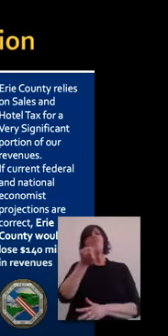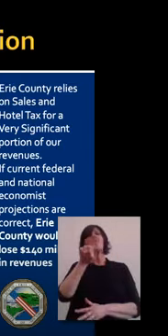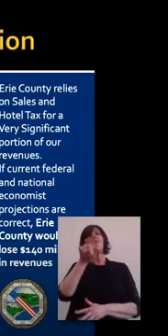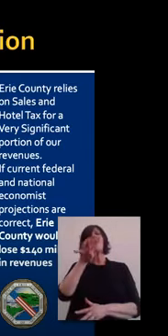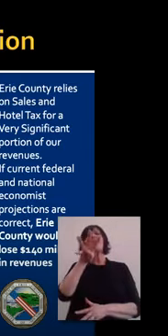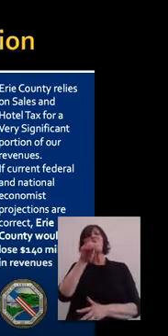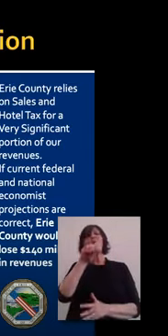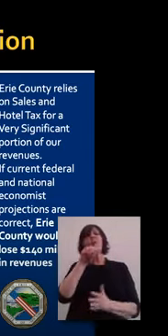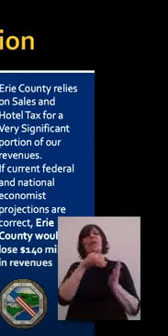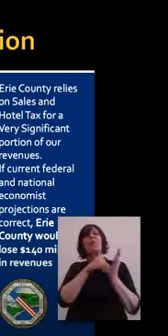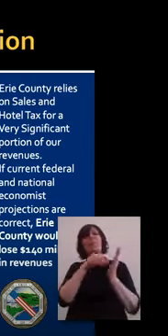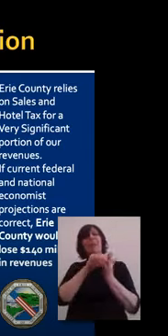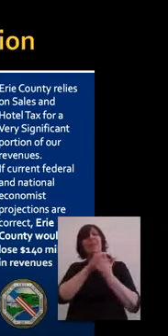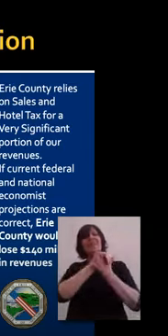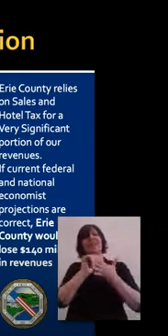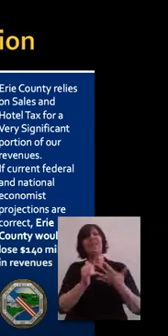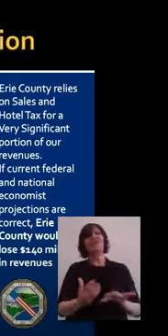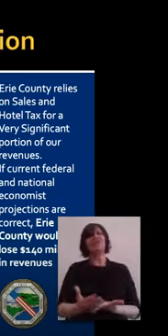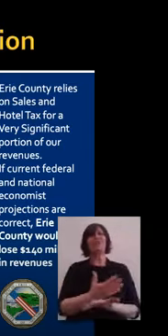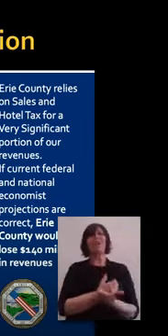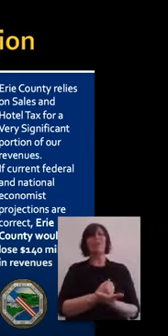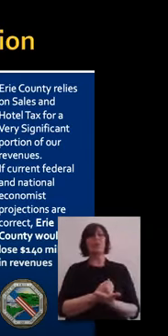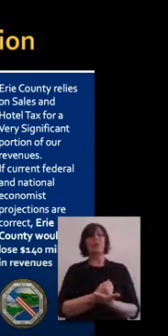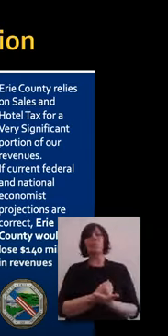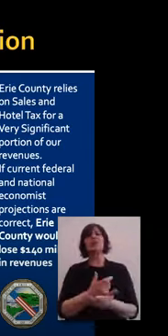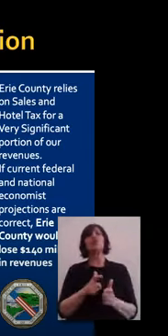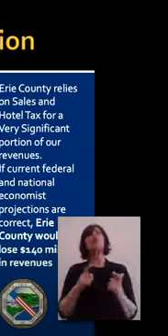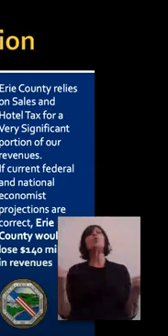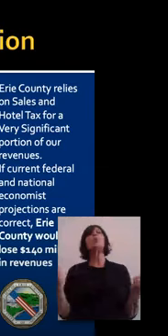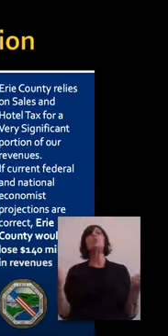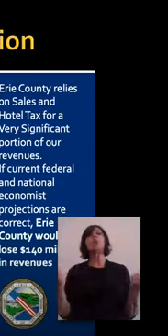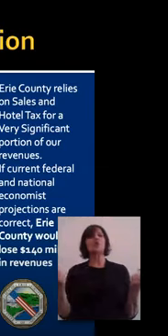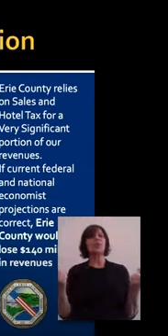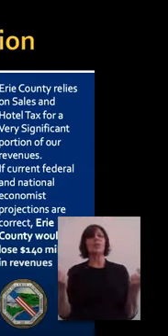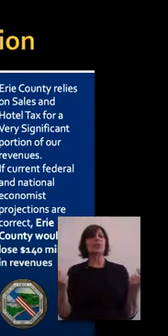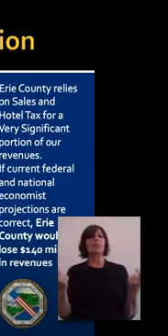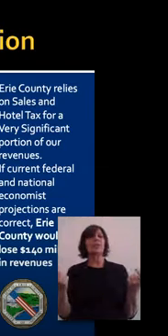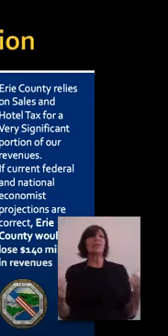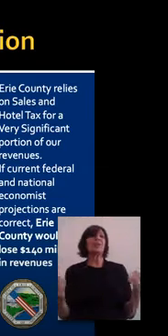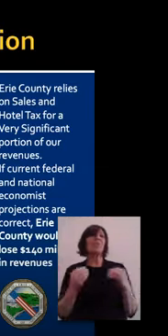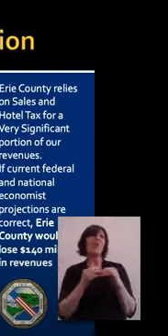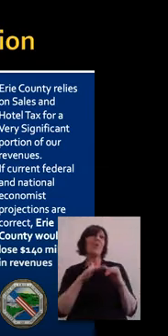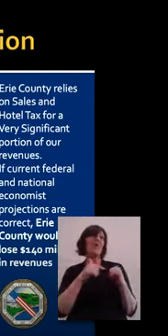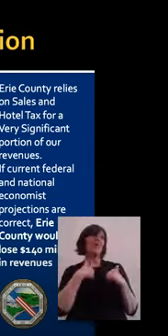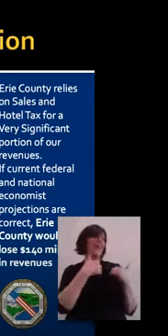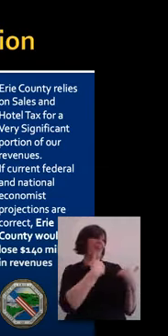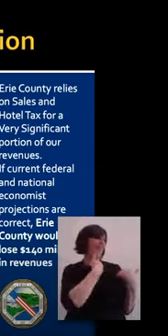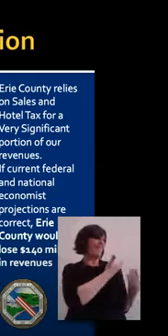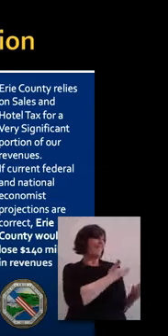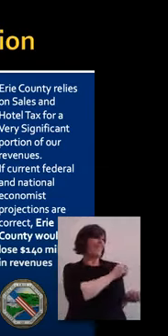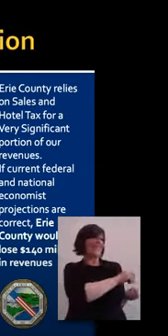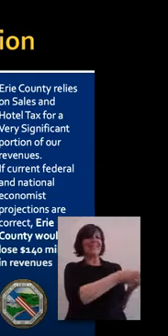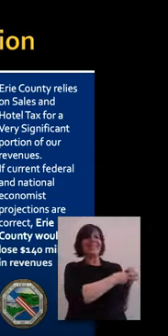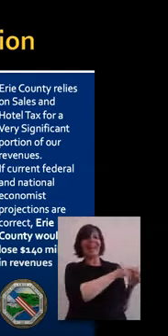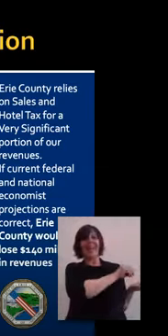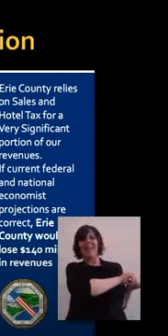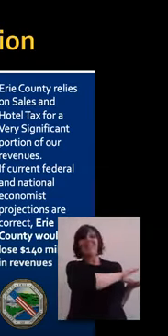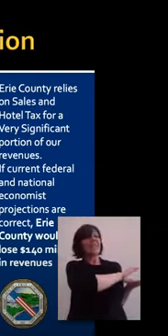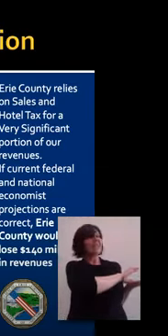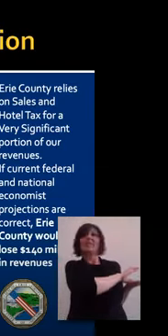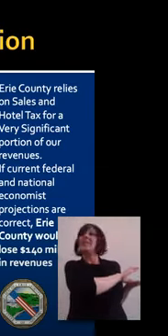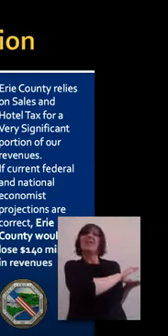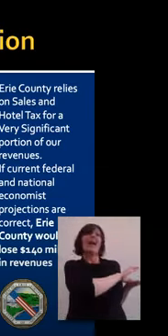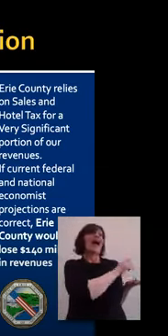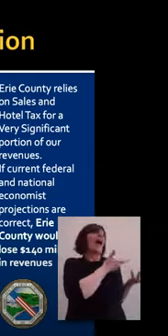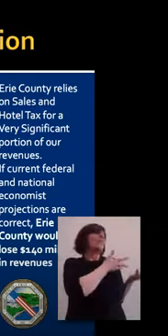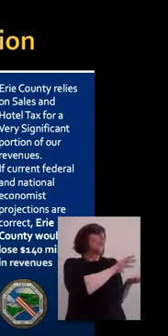This is significant. It's greater than what we have in our piggy bank. If we lost all of that, I do not want to spend all of our